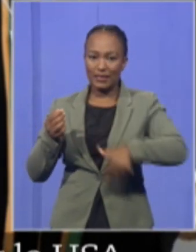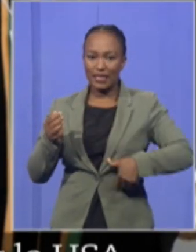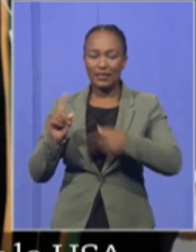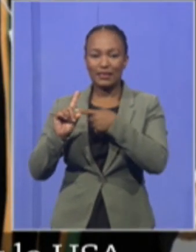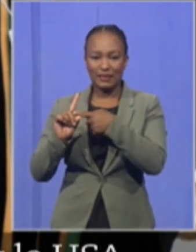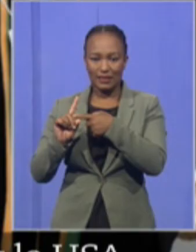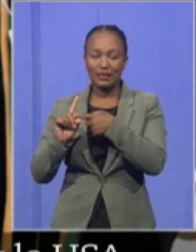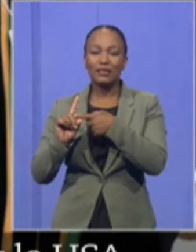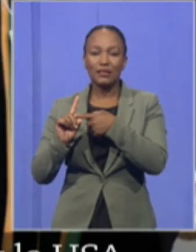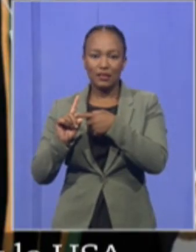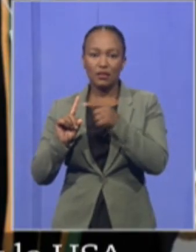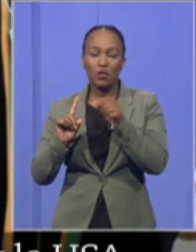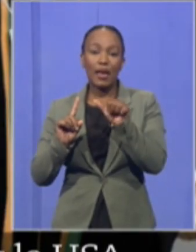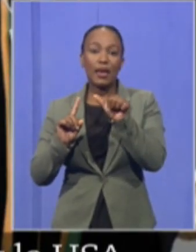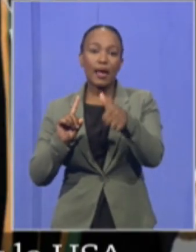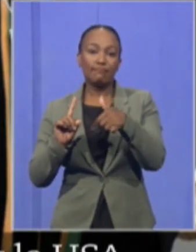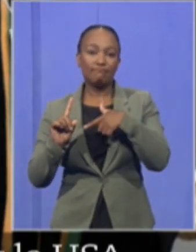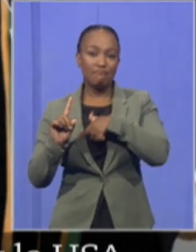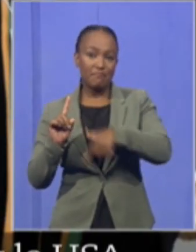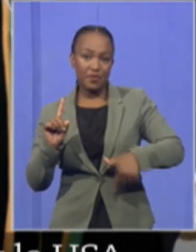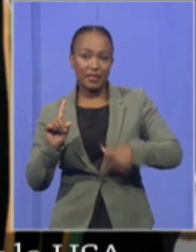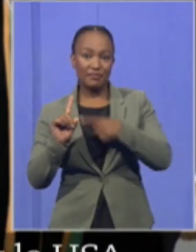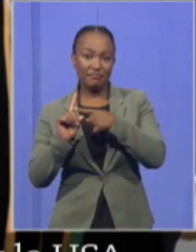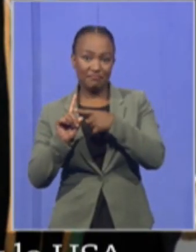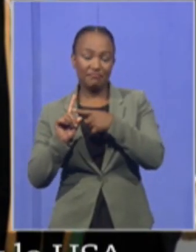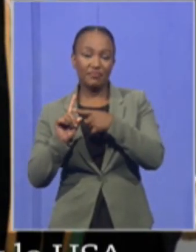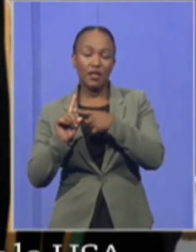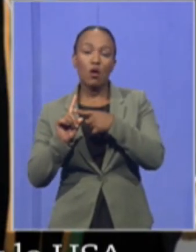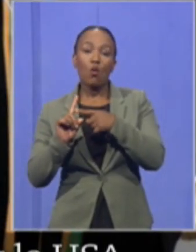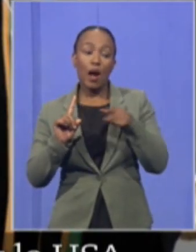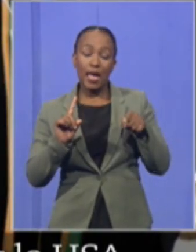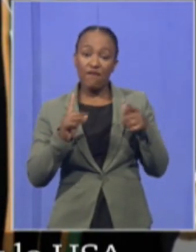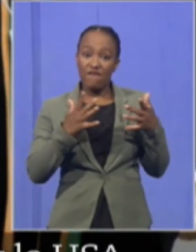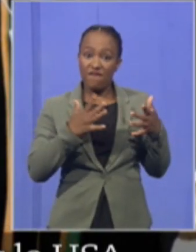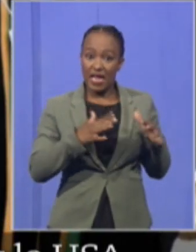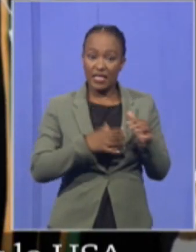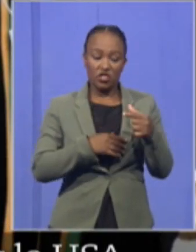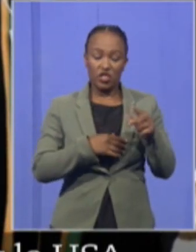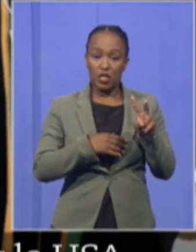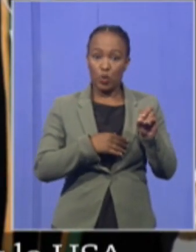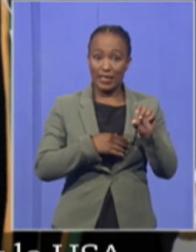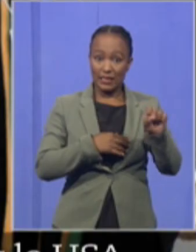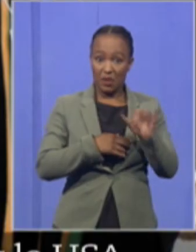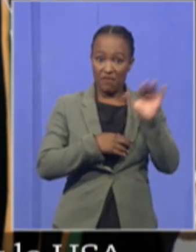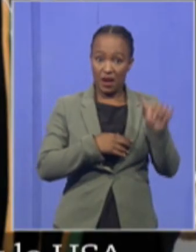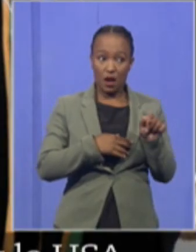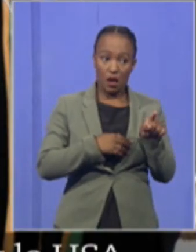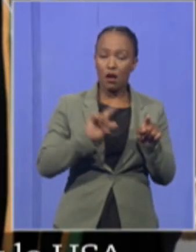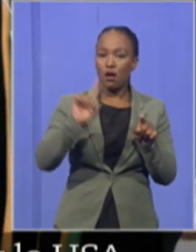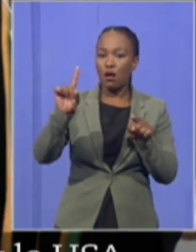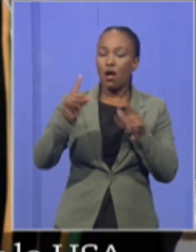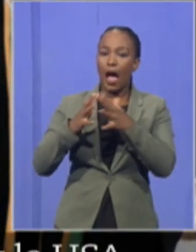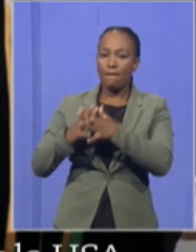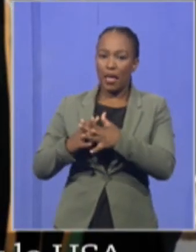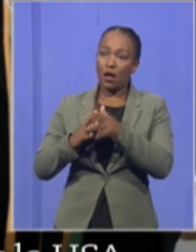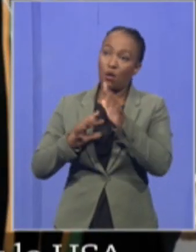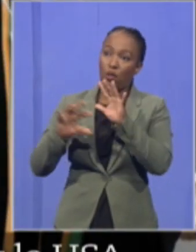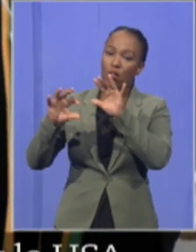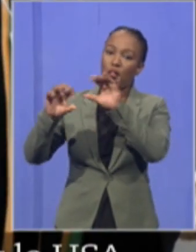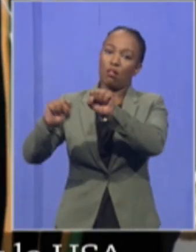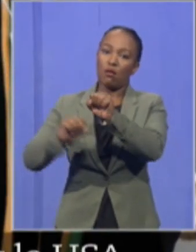next, say, president, or America is the next president of the G20. So we will be working